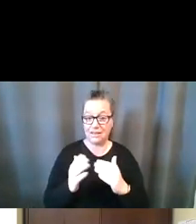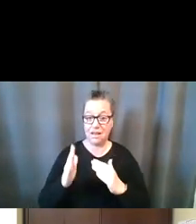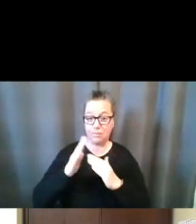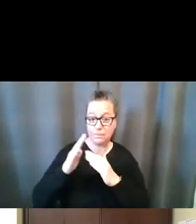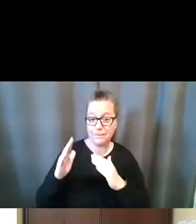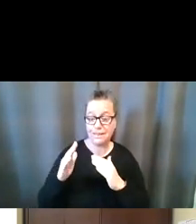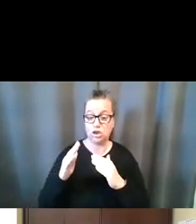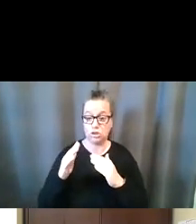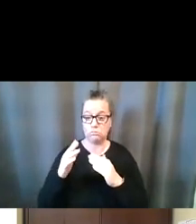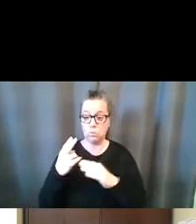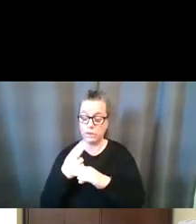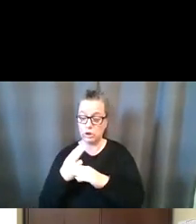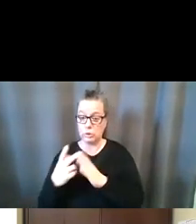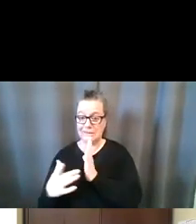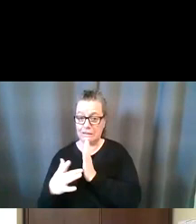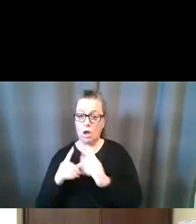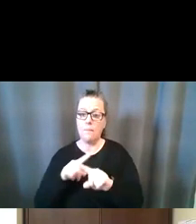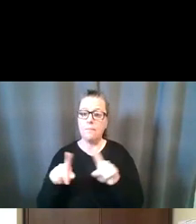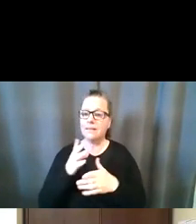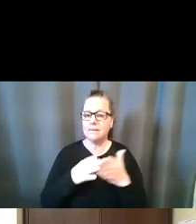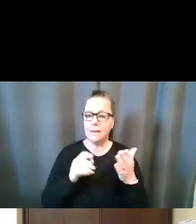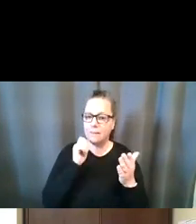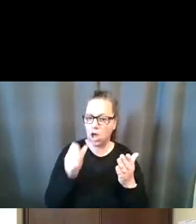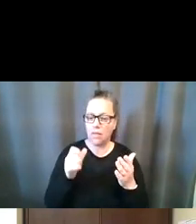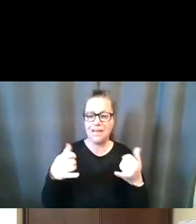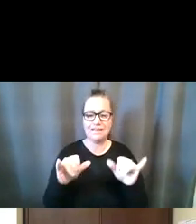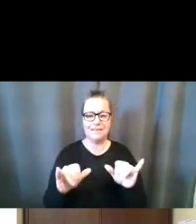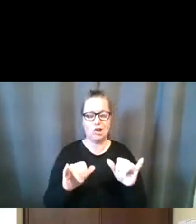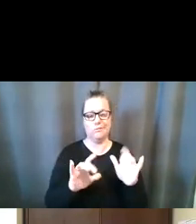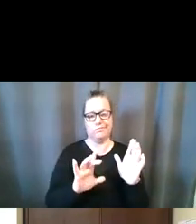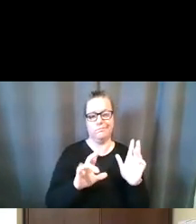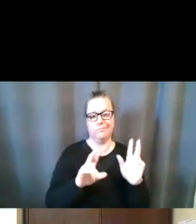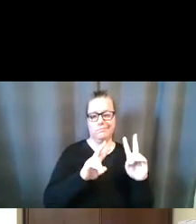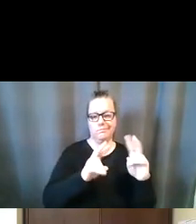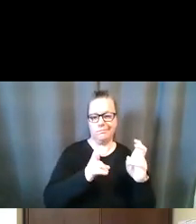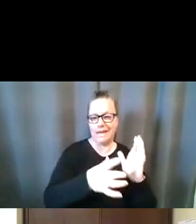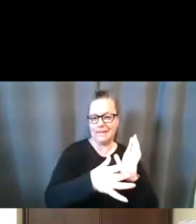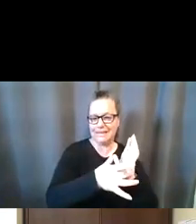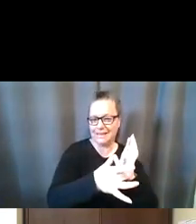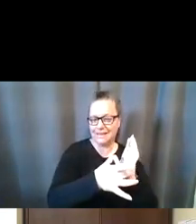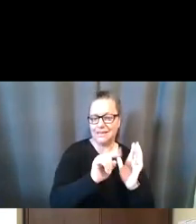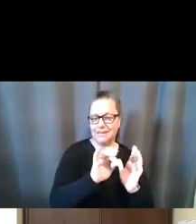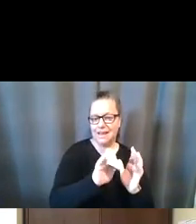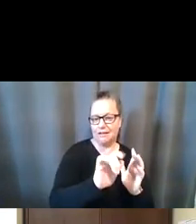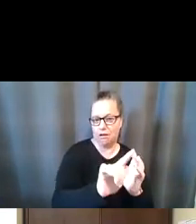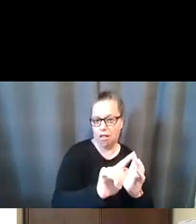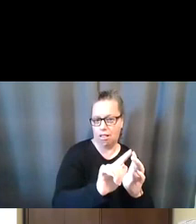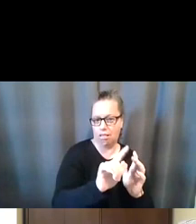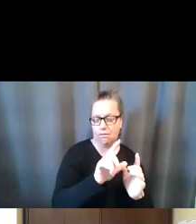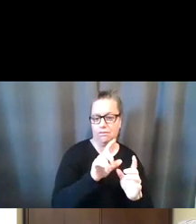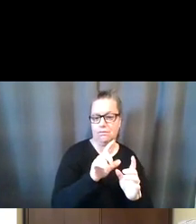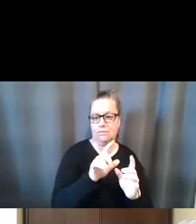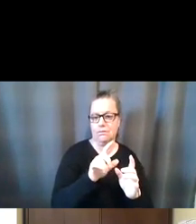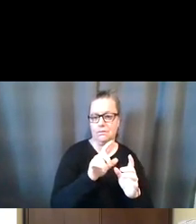by technology, but some may not be. That's still the technical side of the coin, even if it's not being powered by zeros and